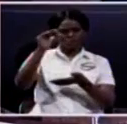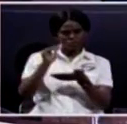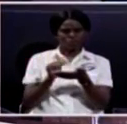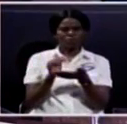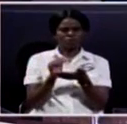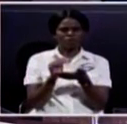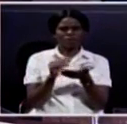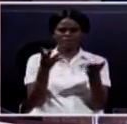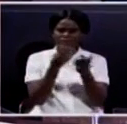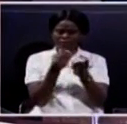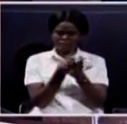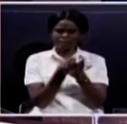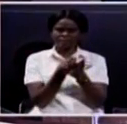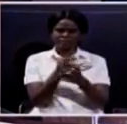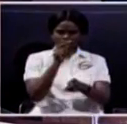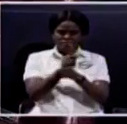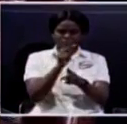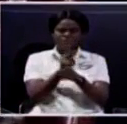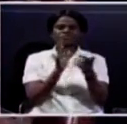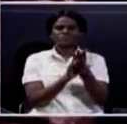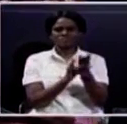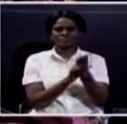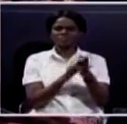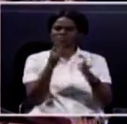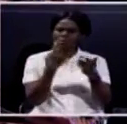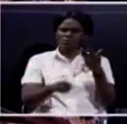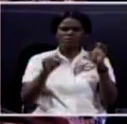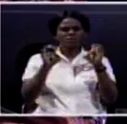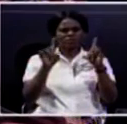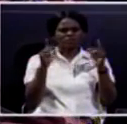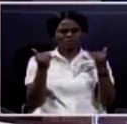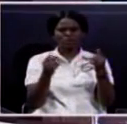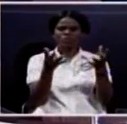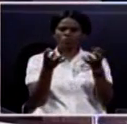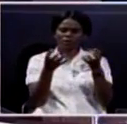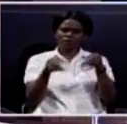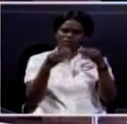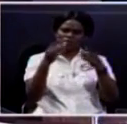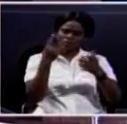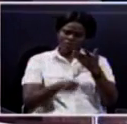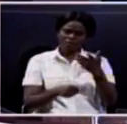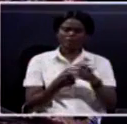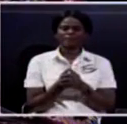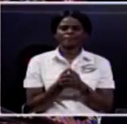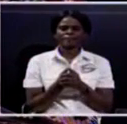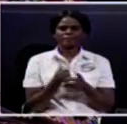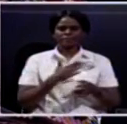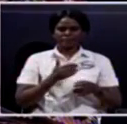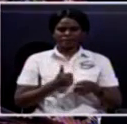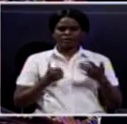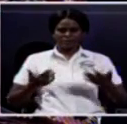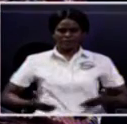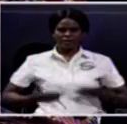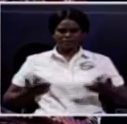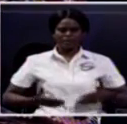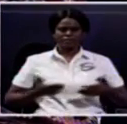good the fees that are supposed to sustain these schools. Very good. What kind of education do you want to provide? I am happy. I'm happy to